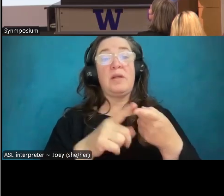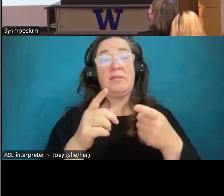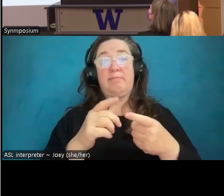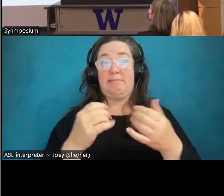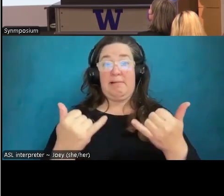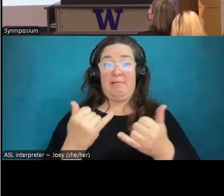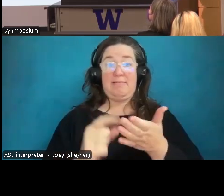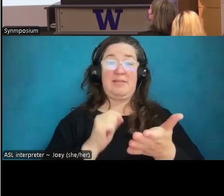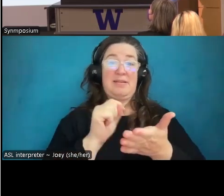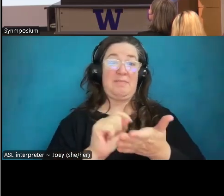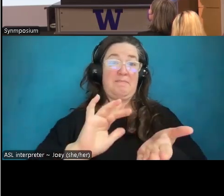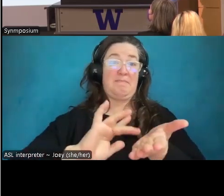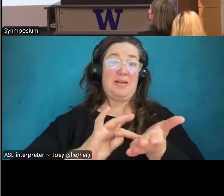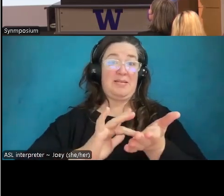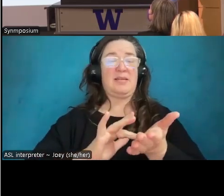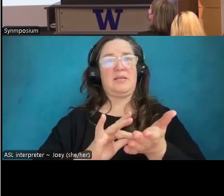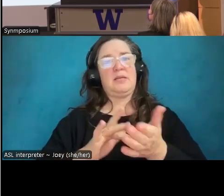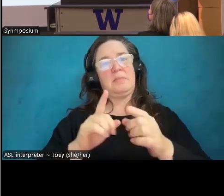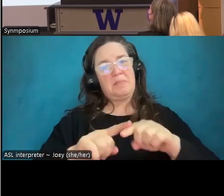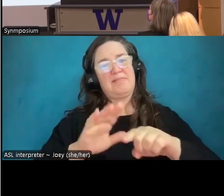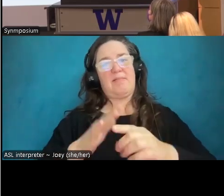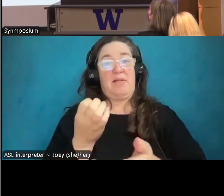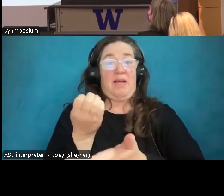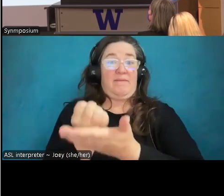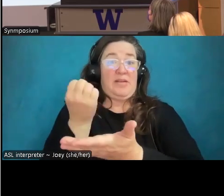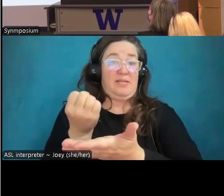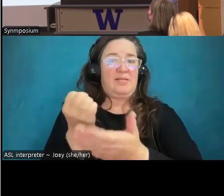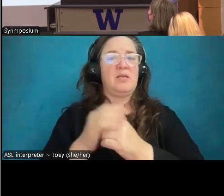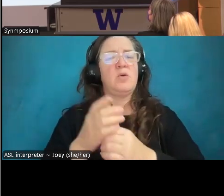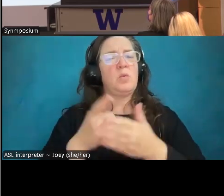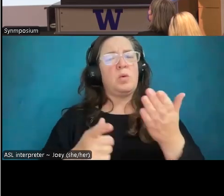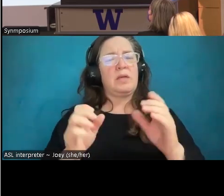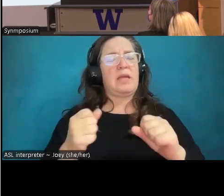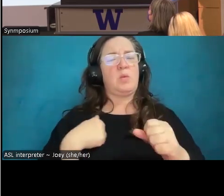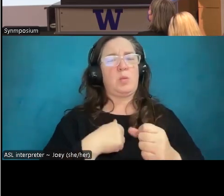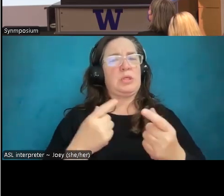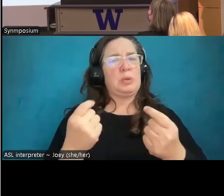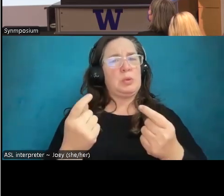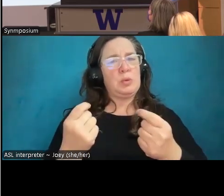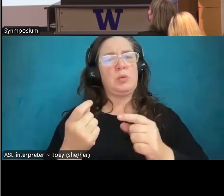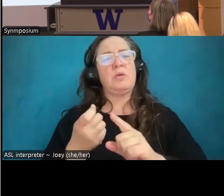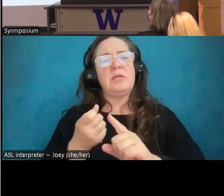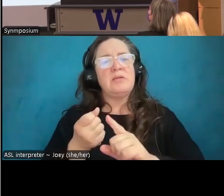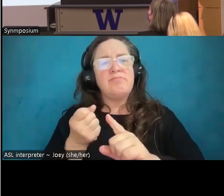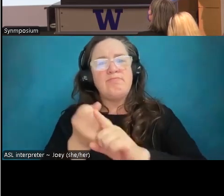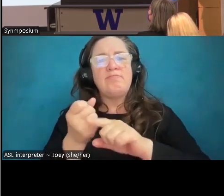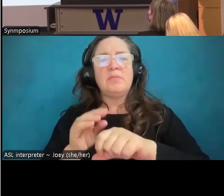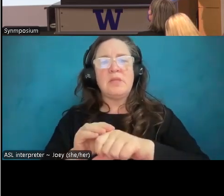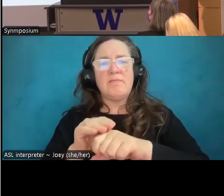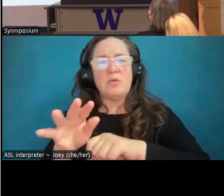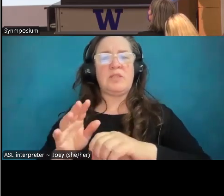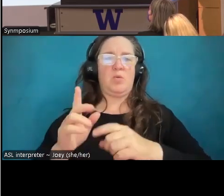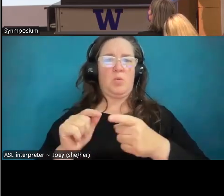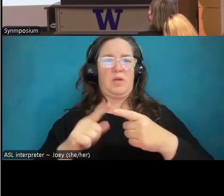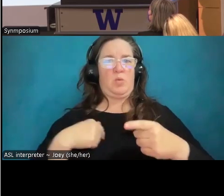This is a really impactful statement. This is by Megan O'Rourke, who is a writer and poet from Yale